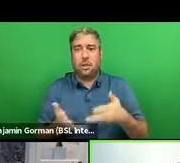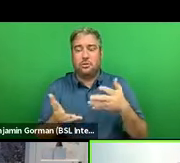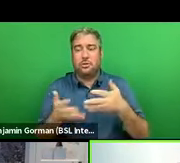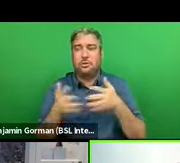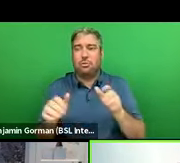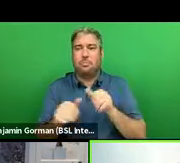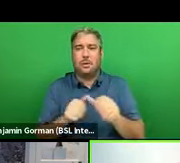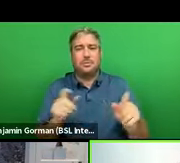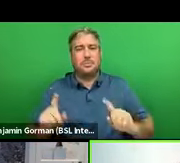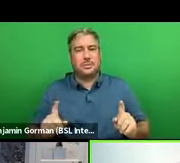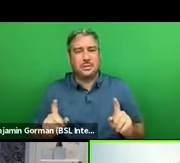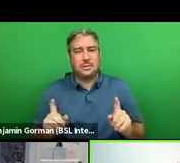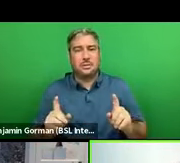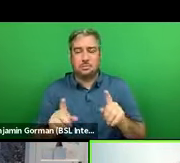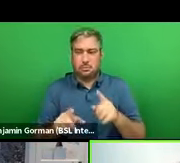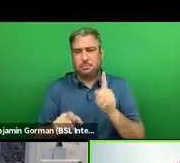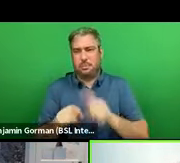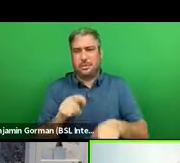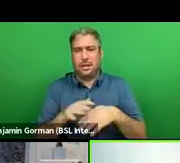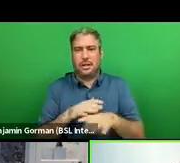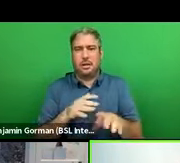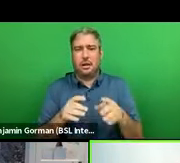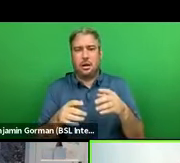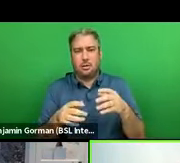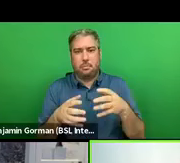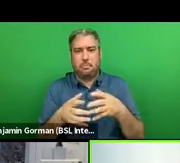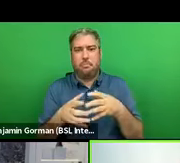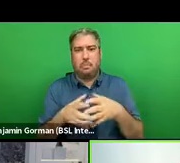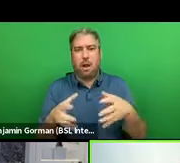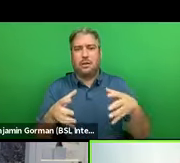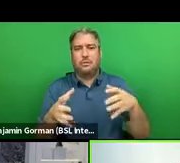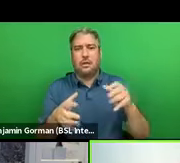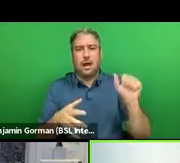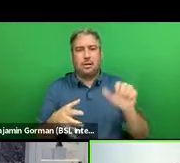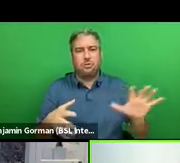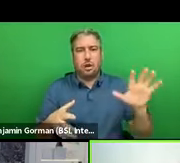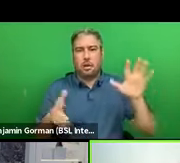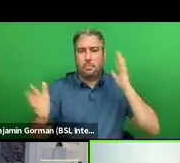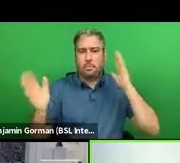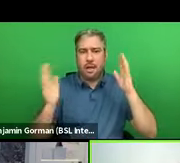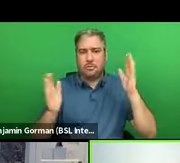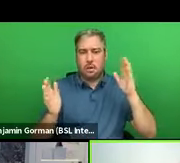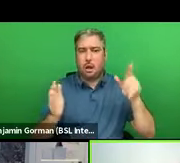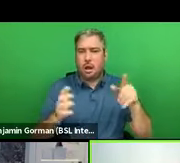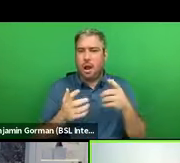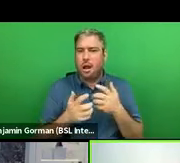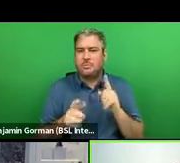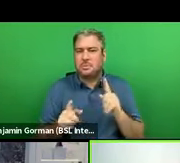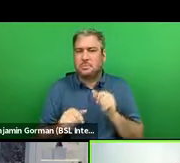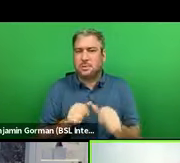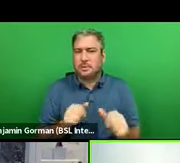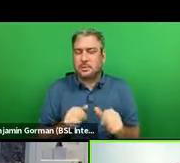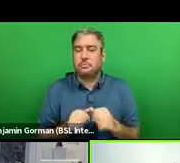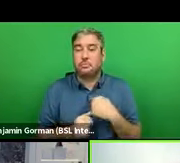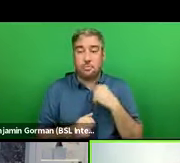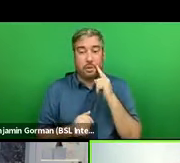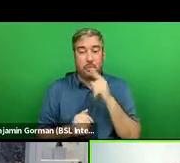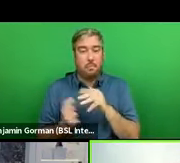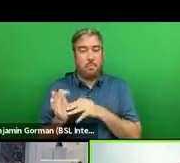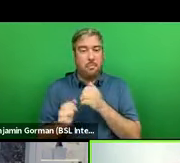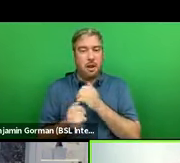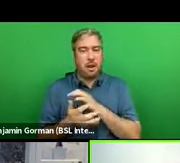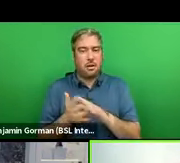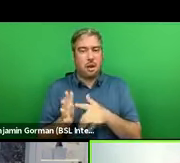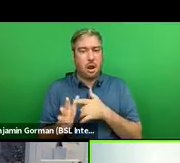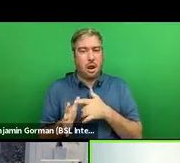That one to all of you. And I think Megha was also interested in answering the questions from S2 in the chat, and